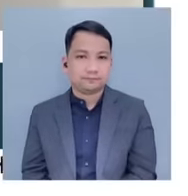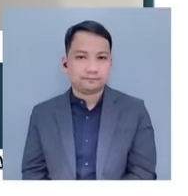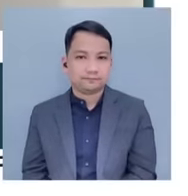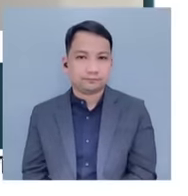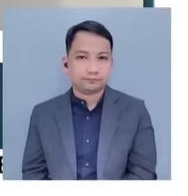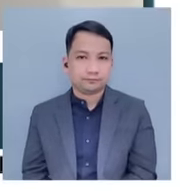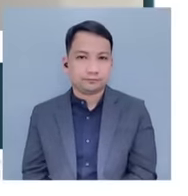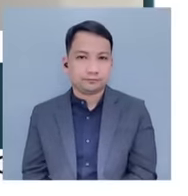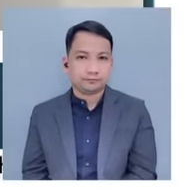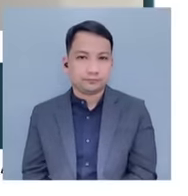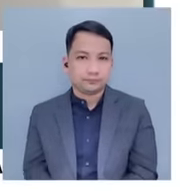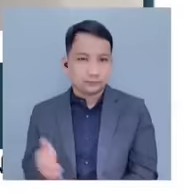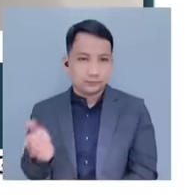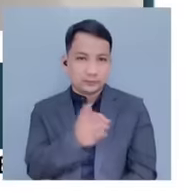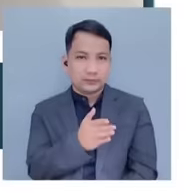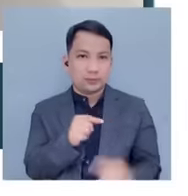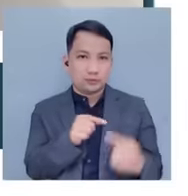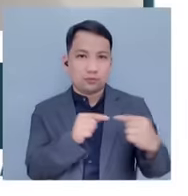recalibrate